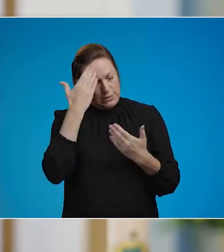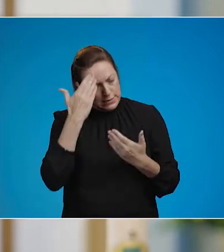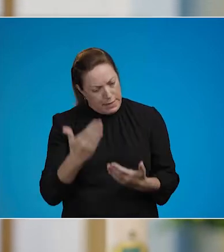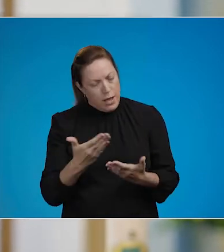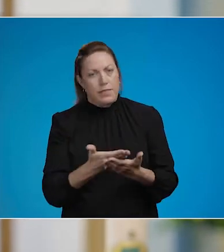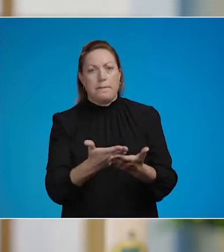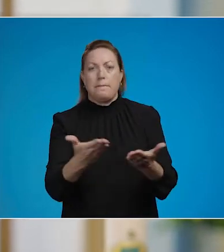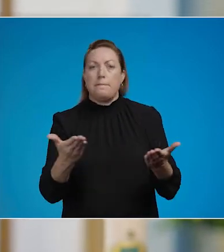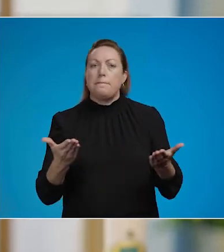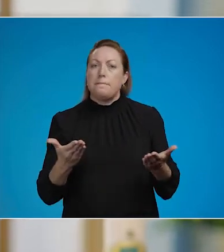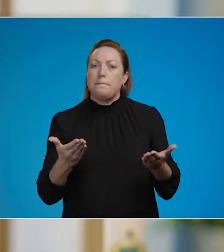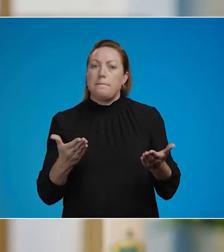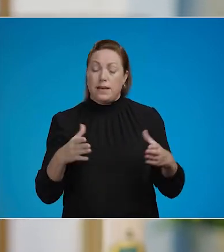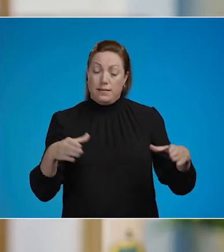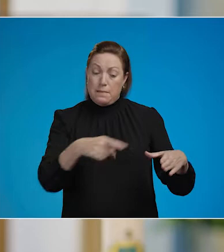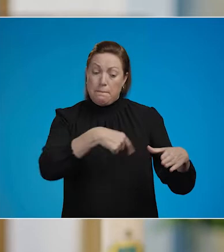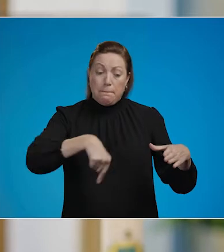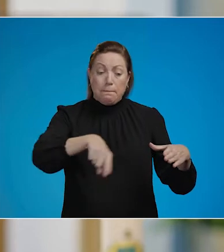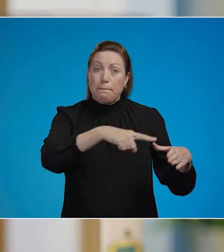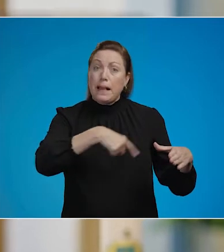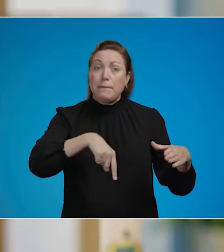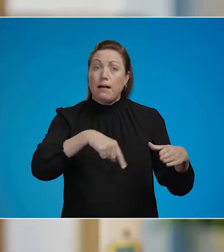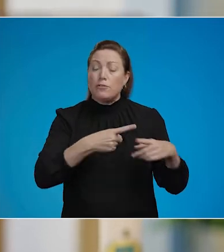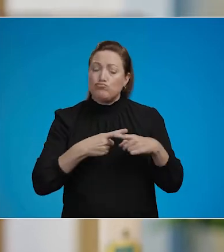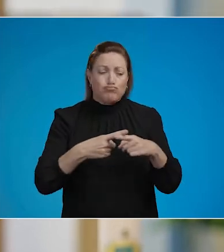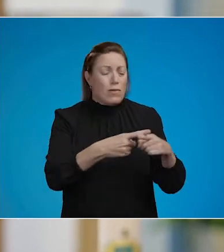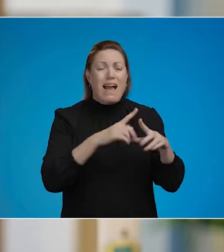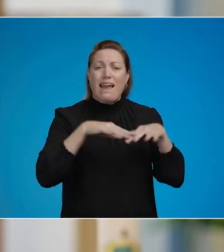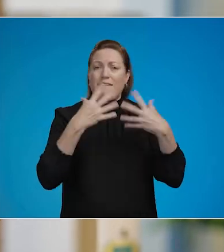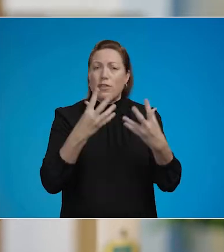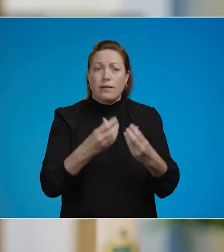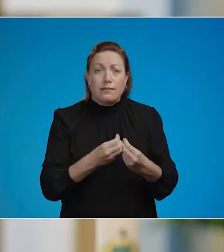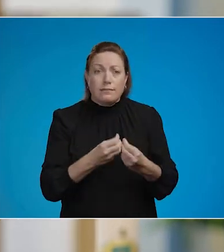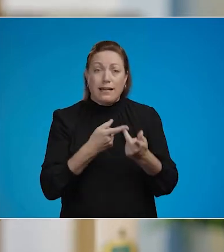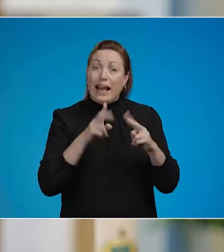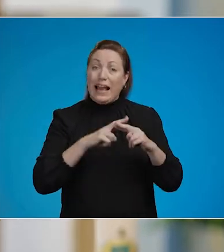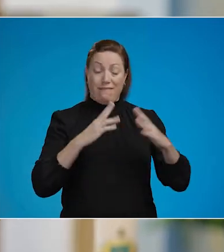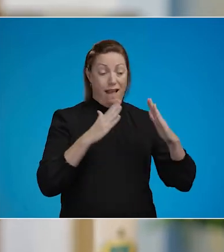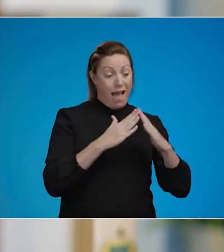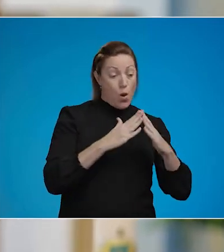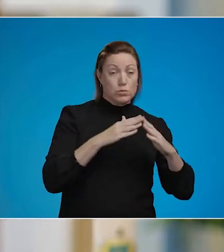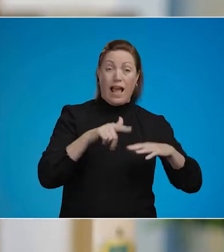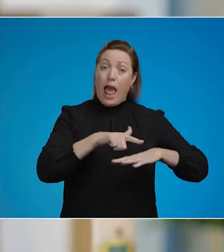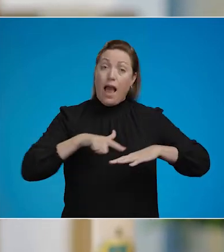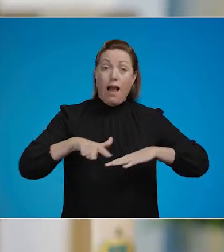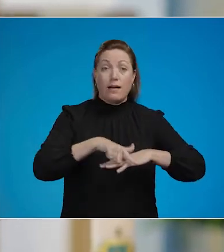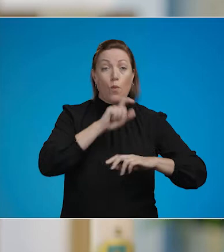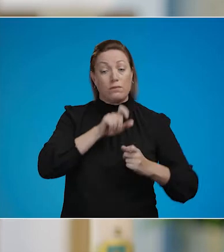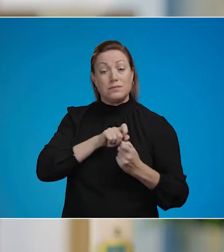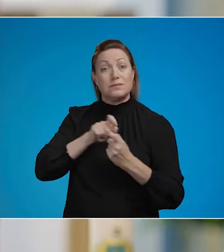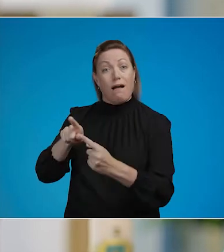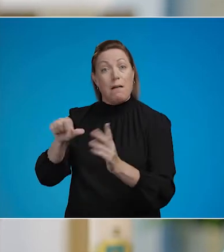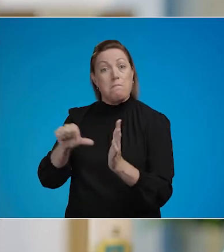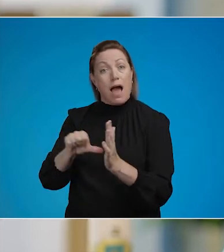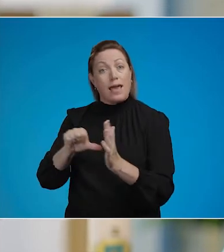None of their members was ever in want, as all those who owned land or houses would sell them, and bring the money from